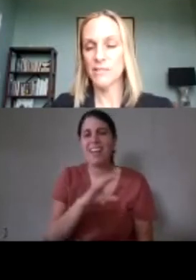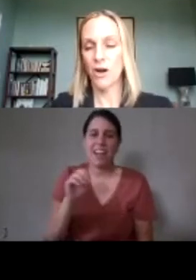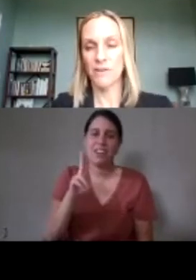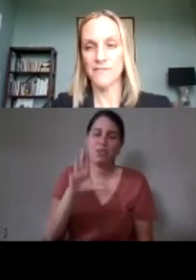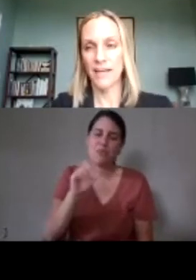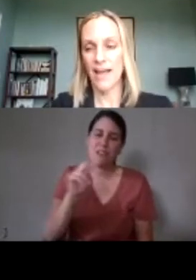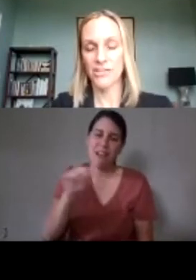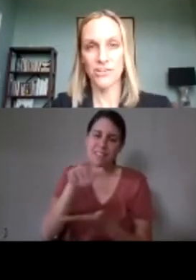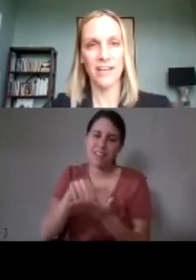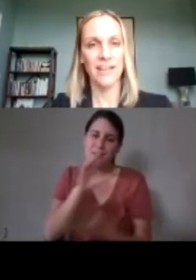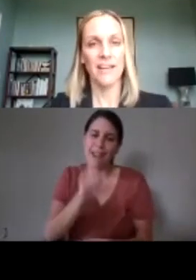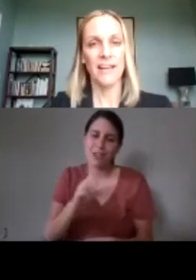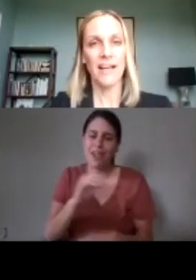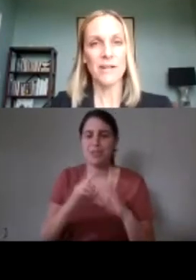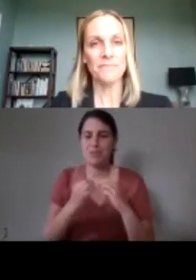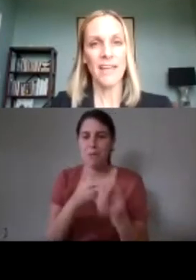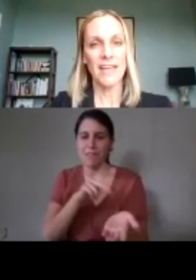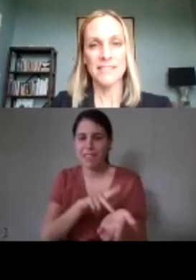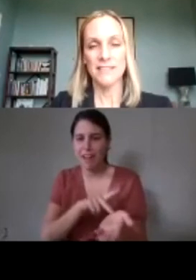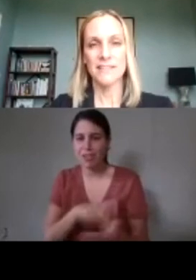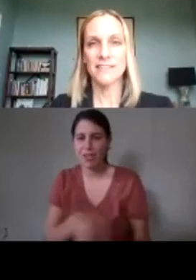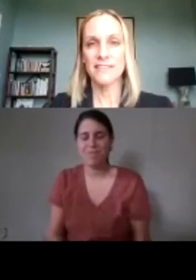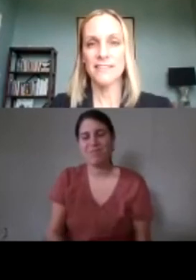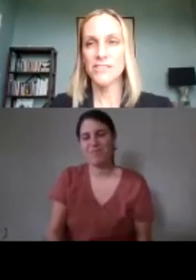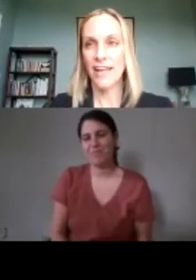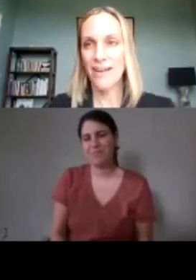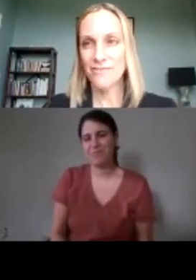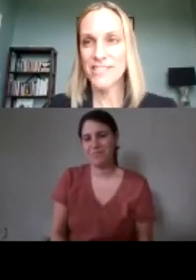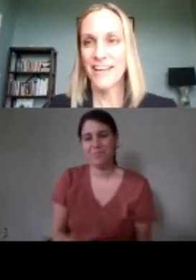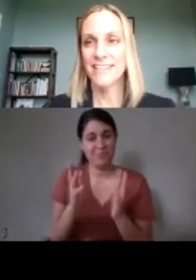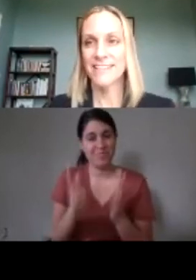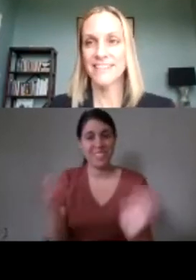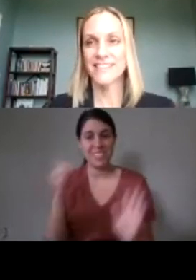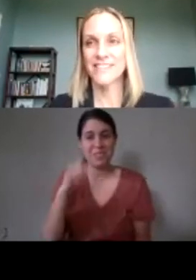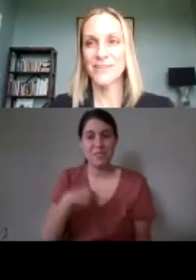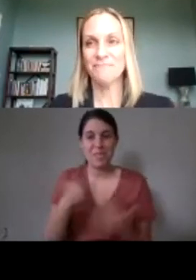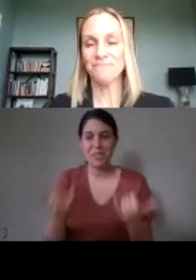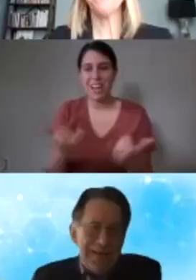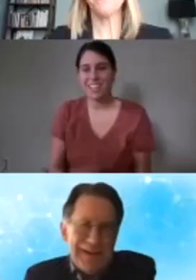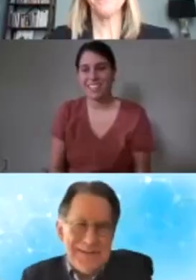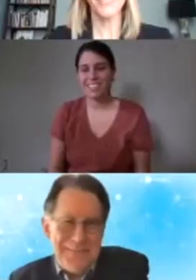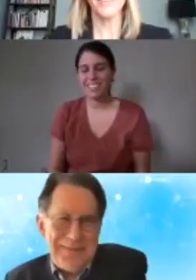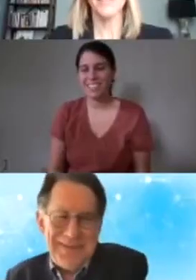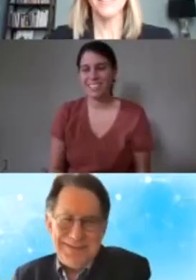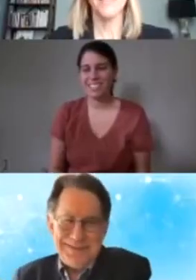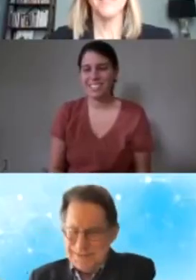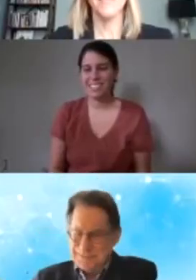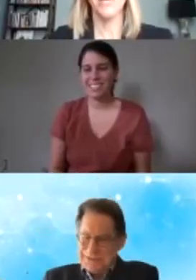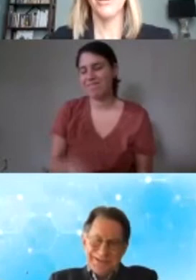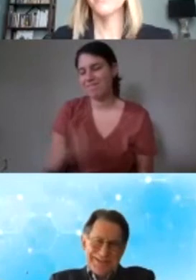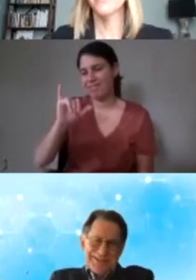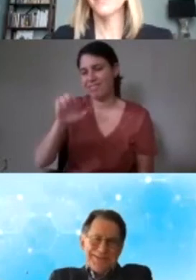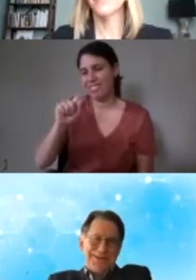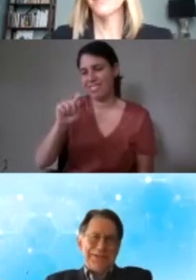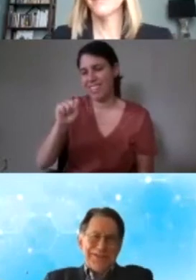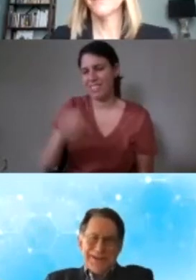and Department of Psychiatry. And that's all I have for today. So. Thanks so much,